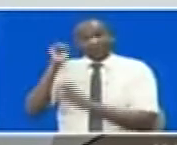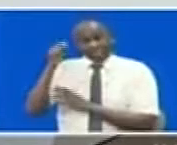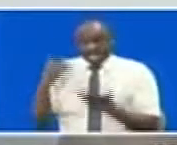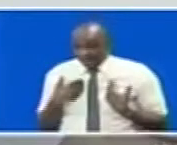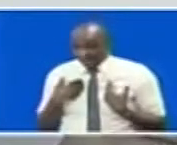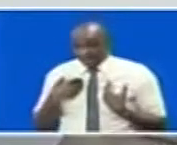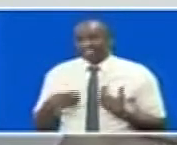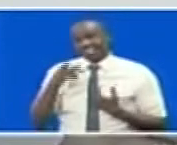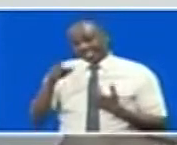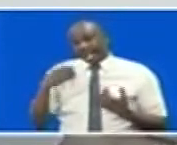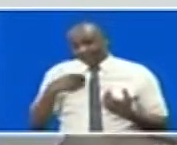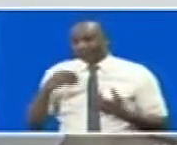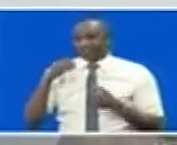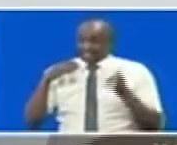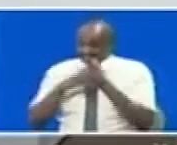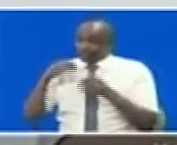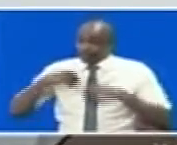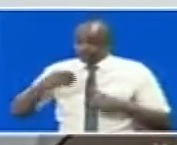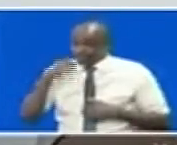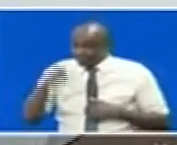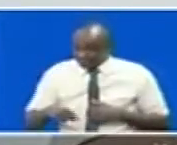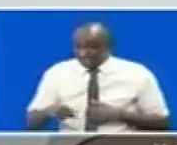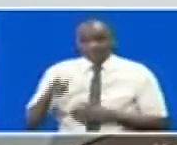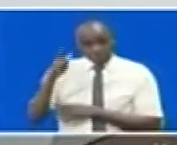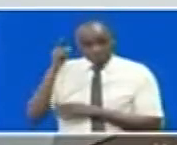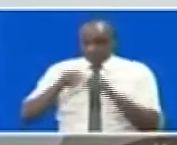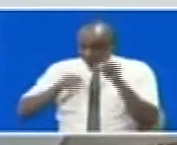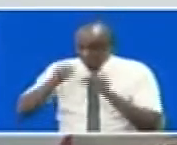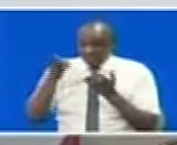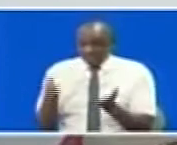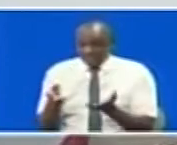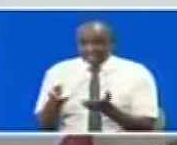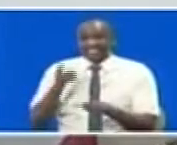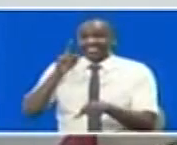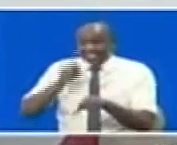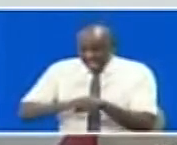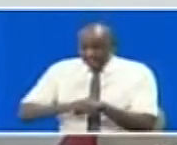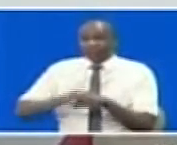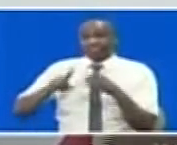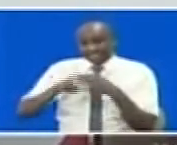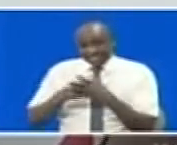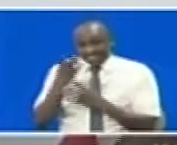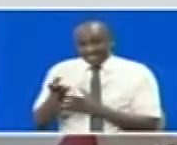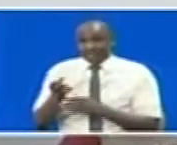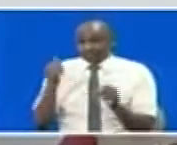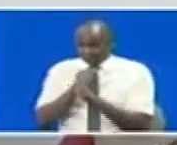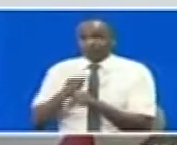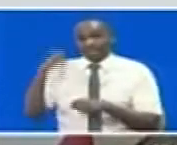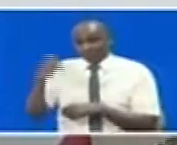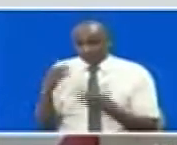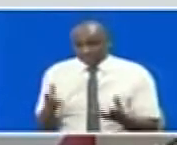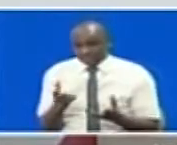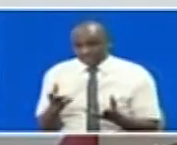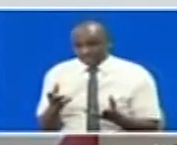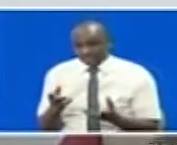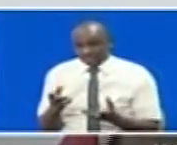had this accusation with the EACC, mm-hmm. saying that the law was crafted in a way that when it became expedient, you can defeat it. That's